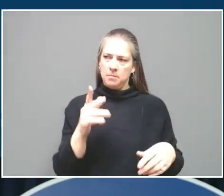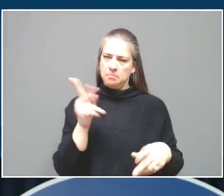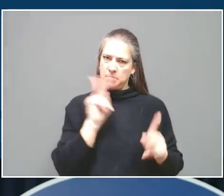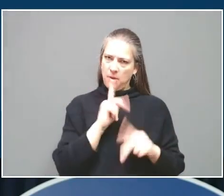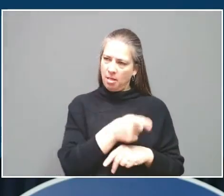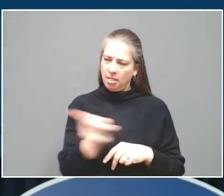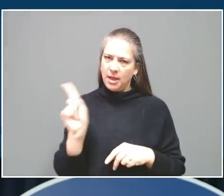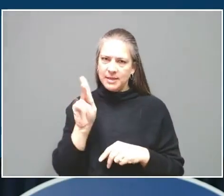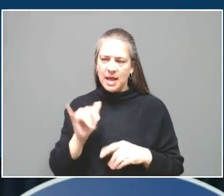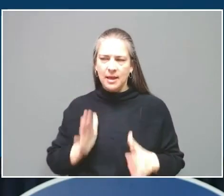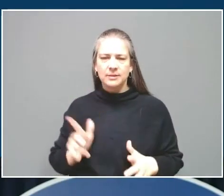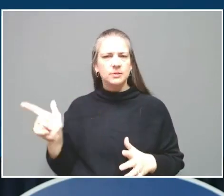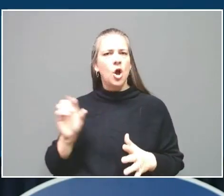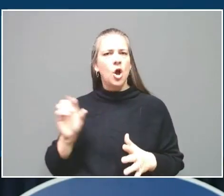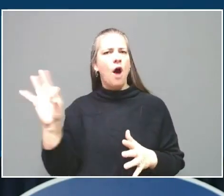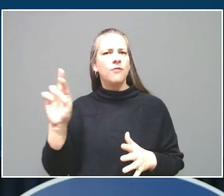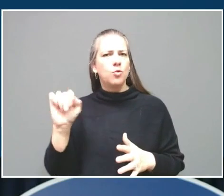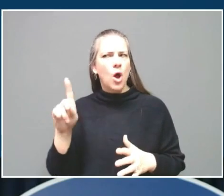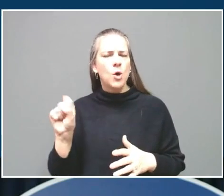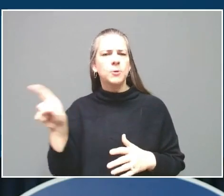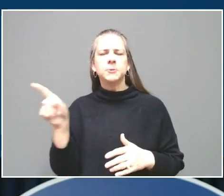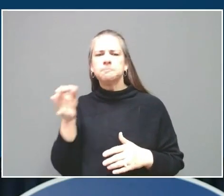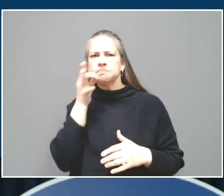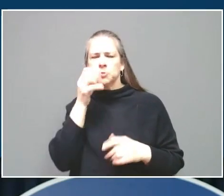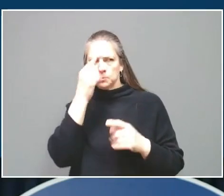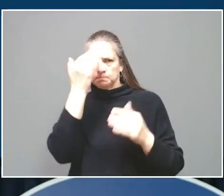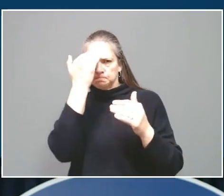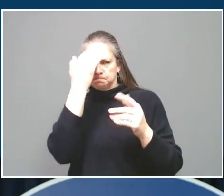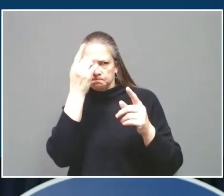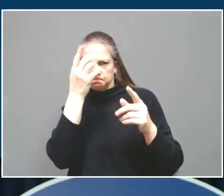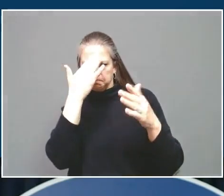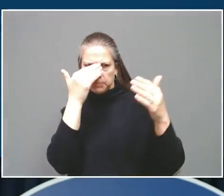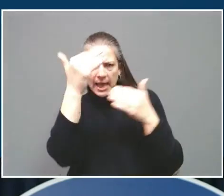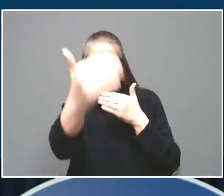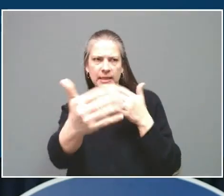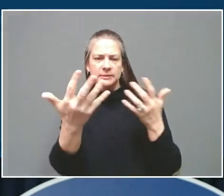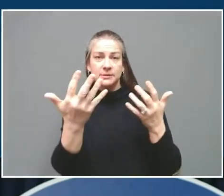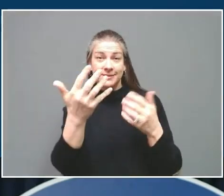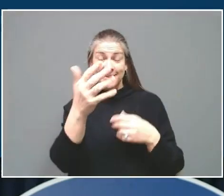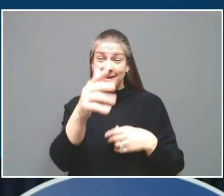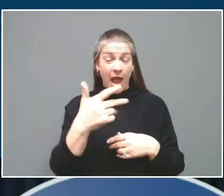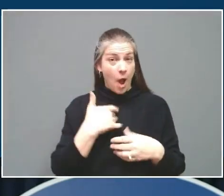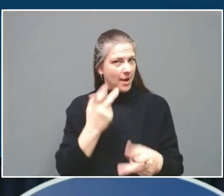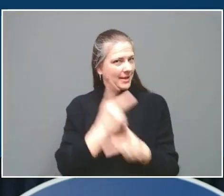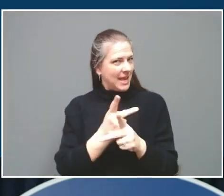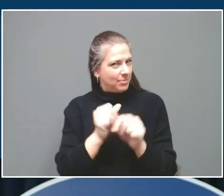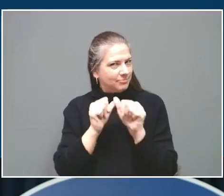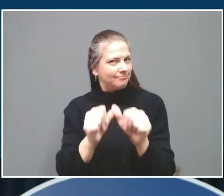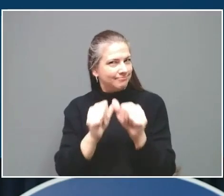tough times. So very grateful to our people, and we want to continue to do better, because every time we do better, more lives are saved. Now I'm